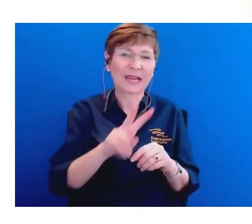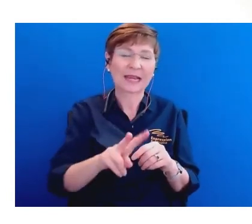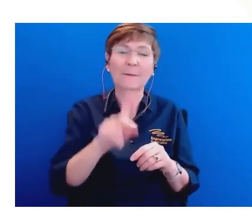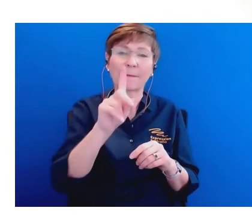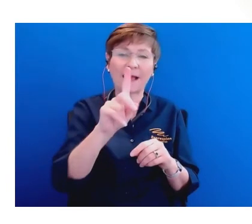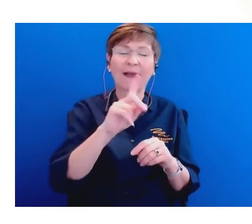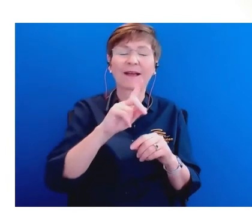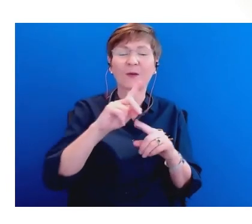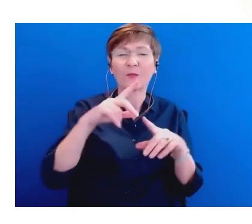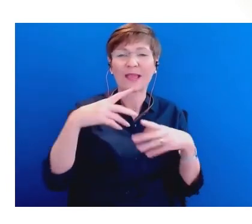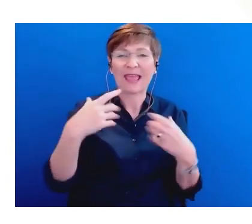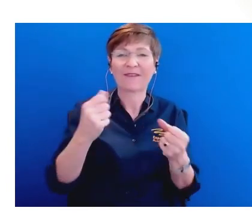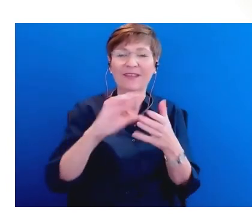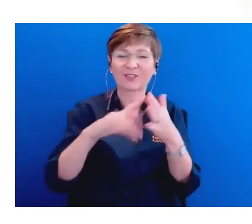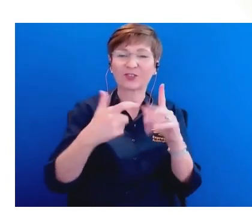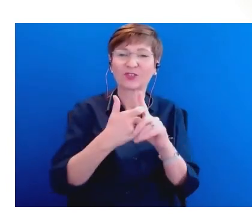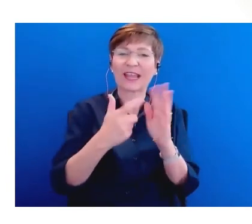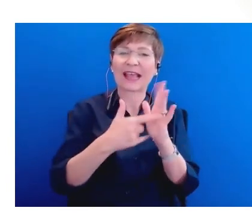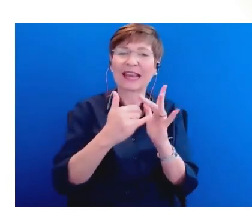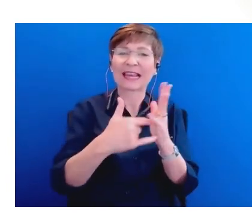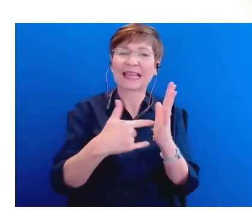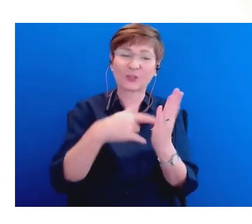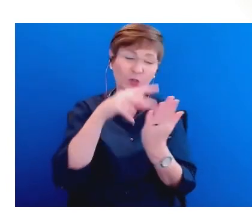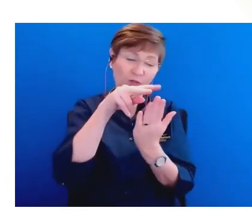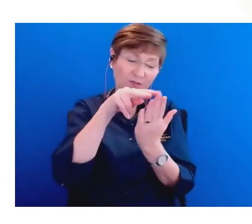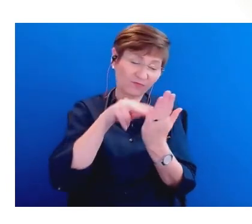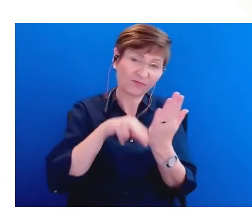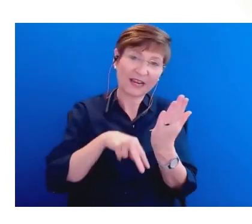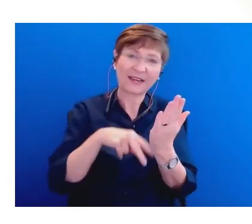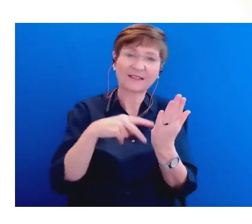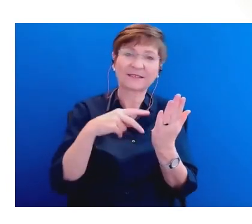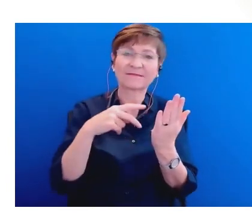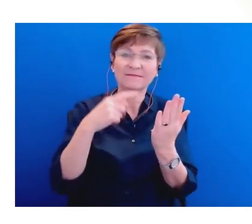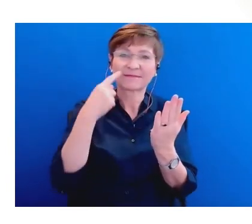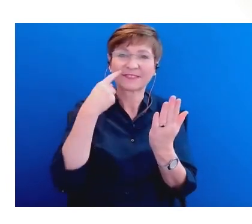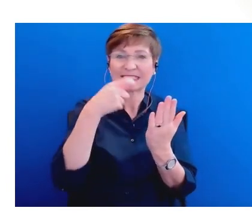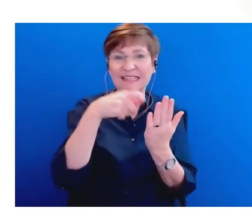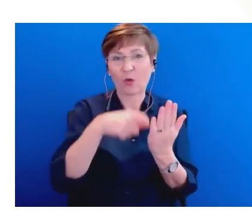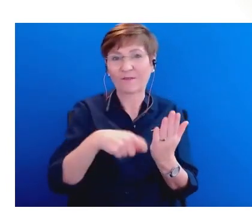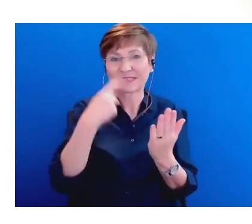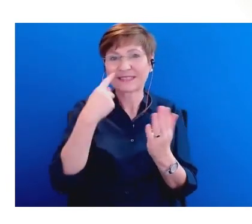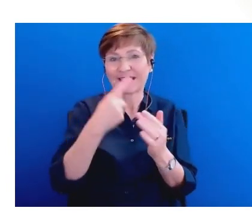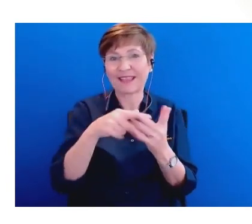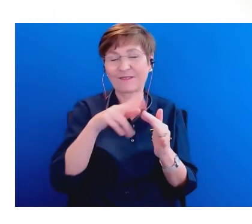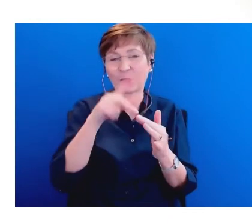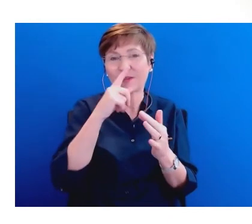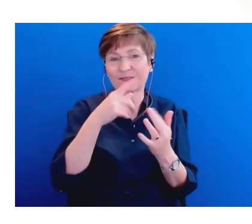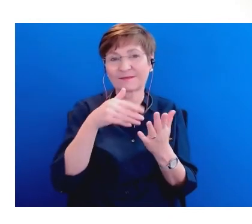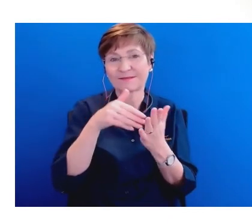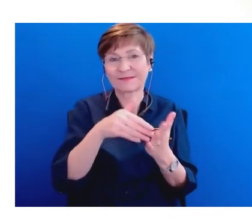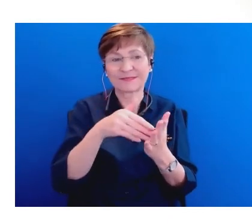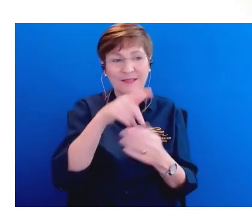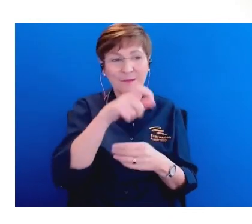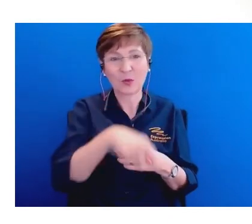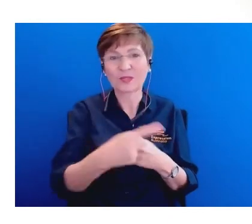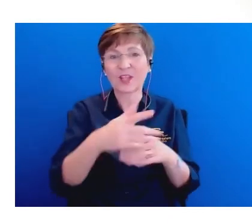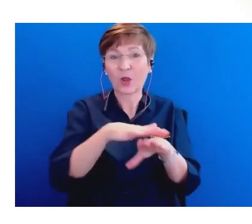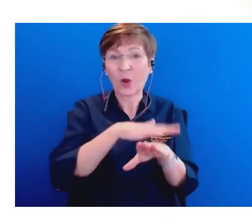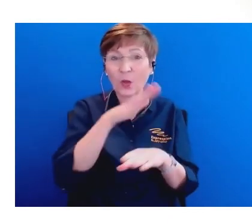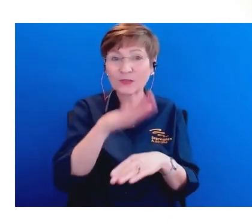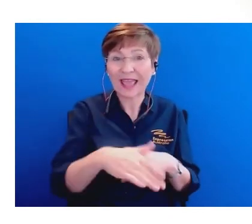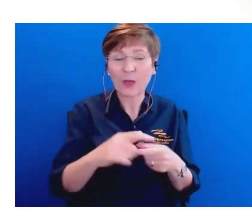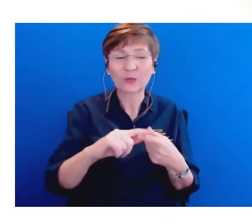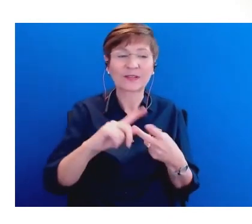for improving your communication and enhancing understanding. And so that's all of these things about slowing down, about checking